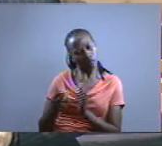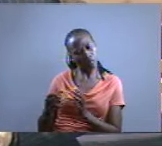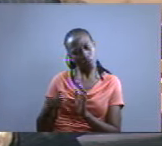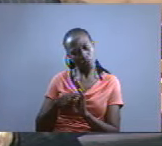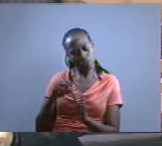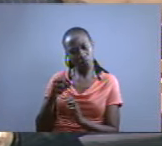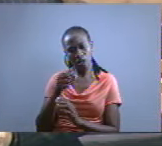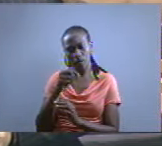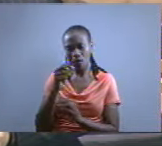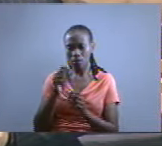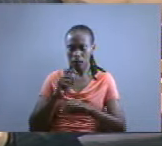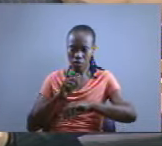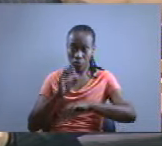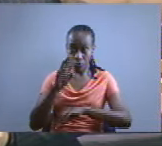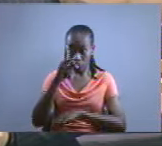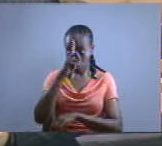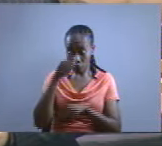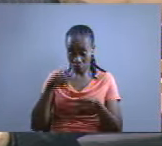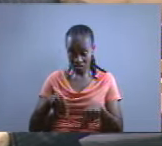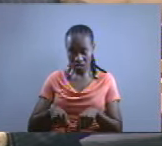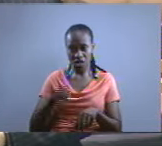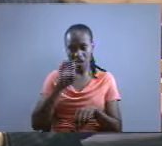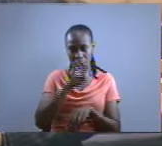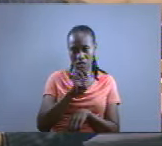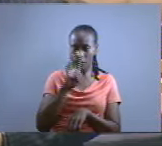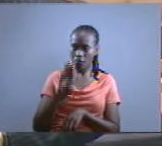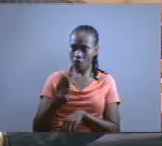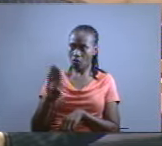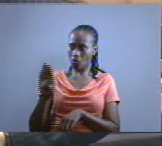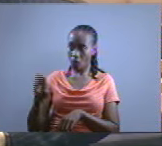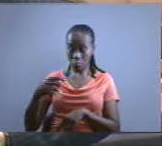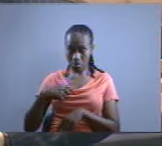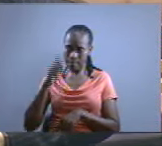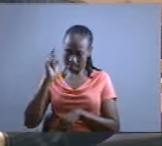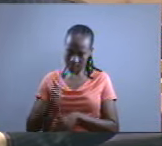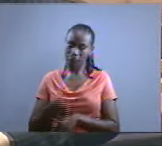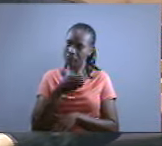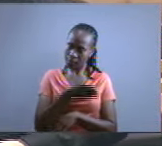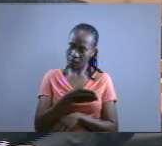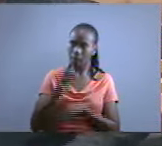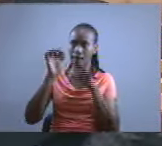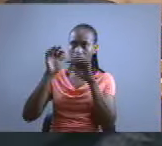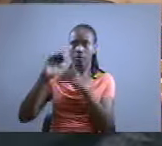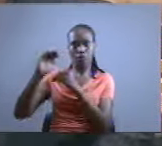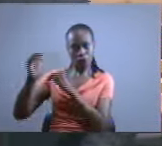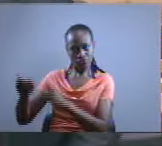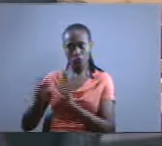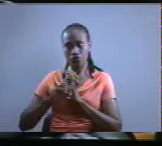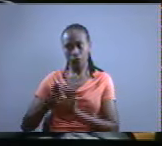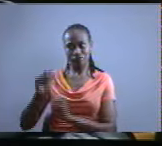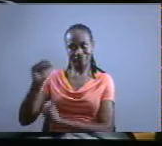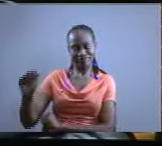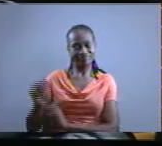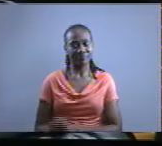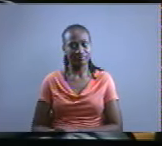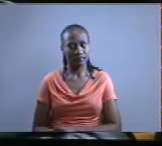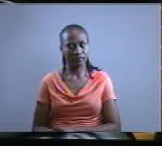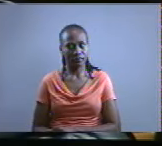1500 today, in E444, I must be present on the Public Protector's report.